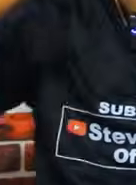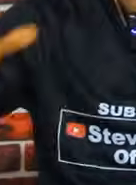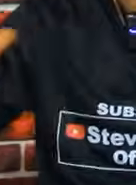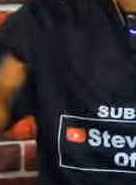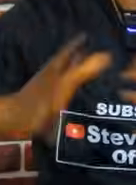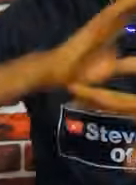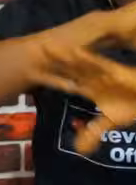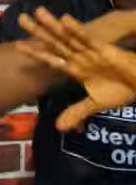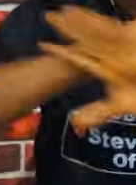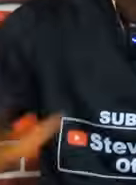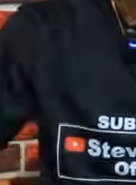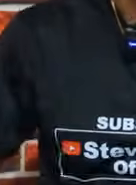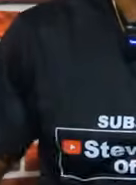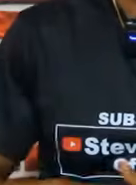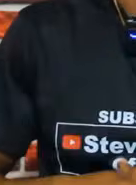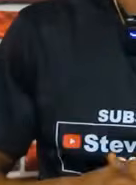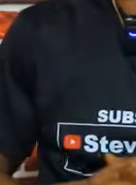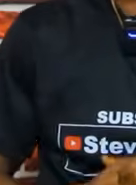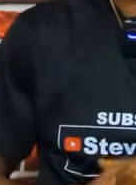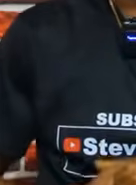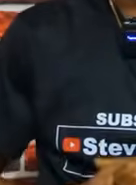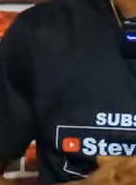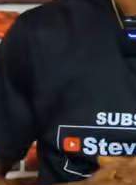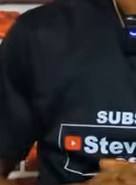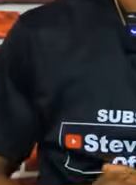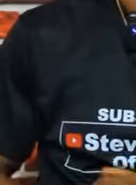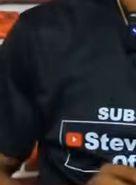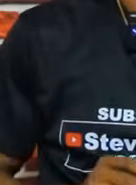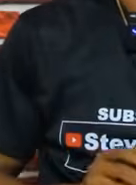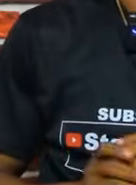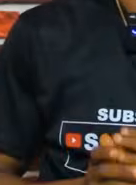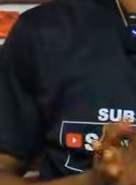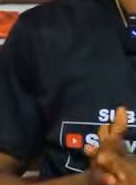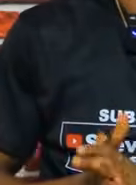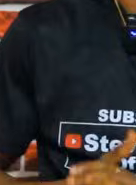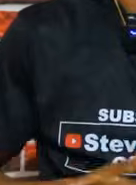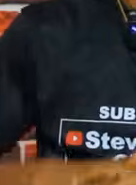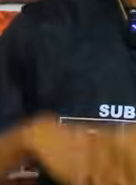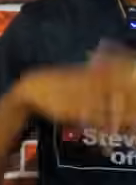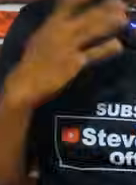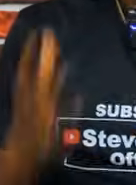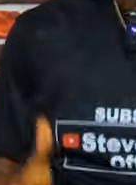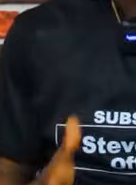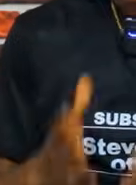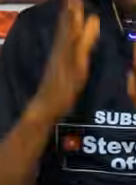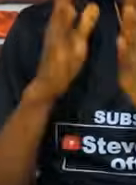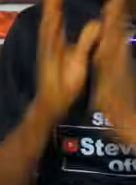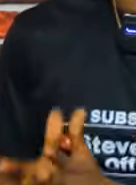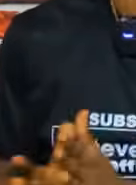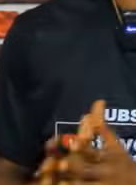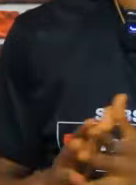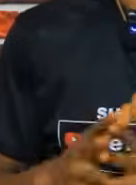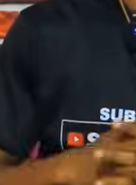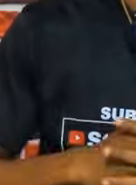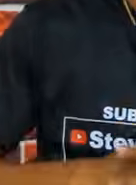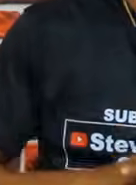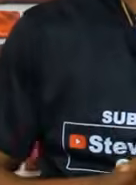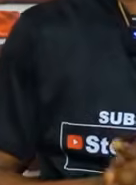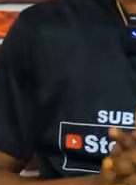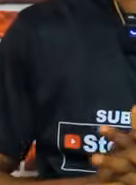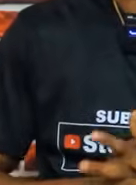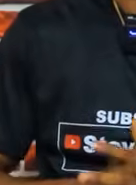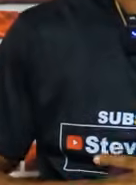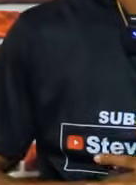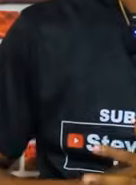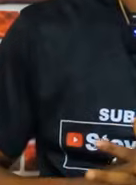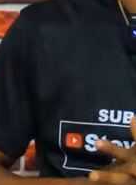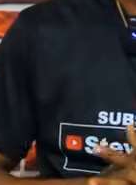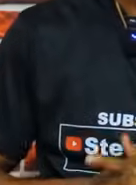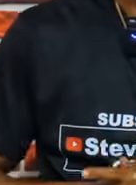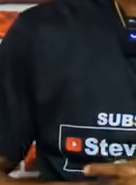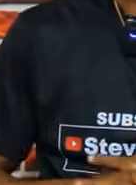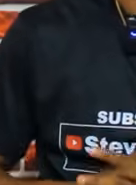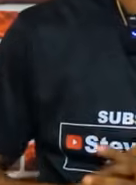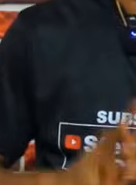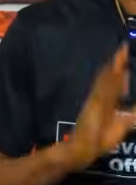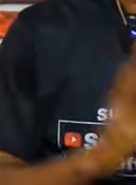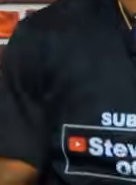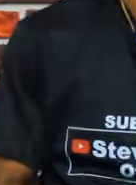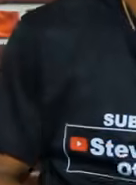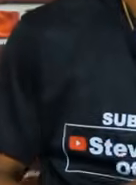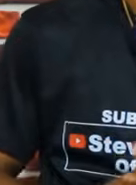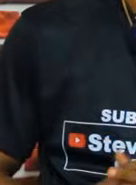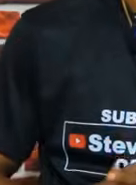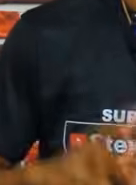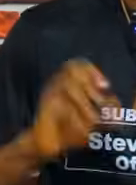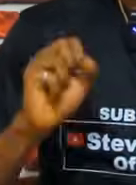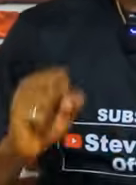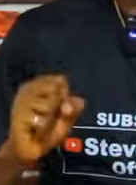assassin, so tear by what I know at dinner. And yet, as I'm getua. Na a yentier powerful message be a papa, a deliver ye, a ye